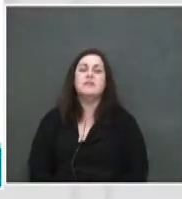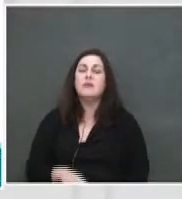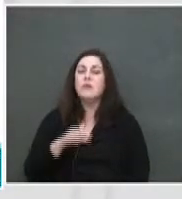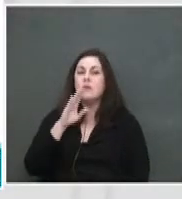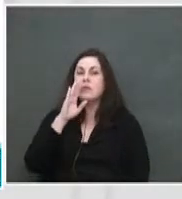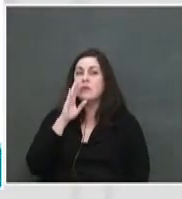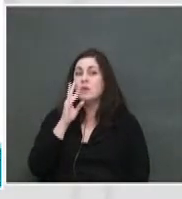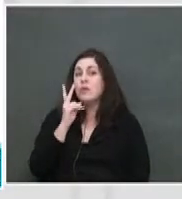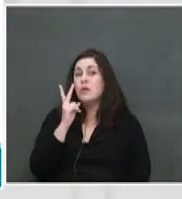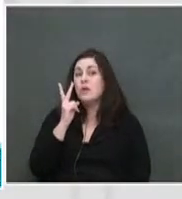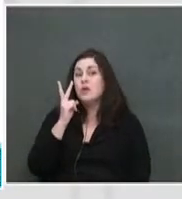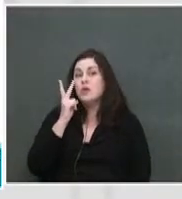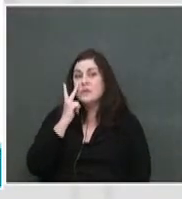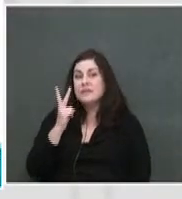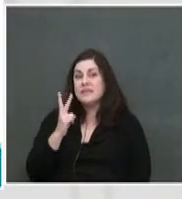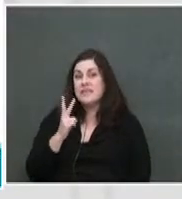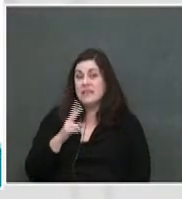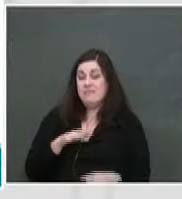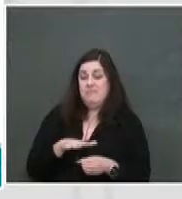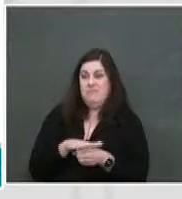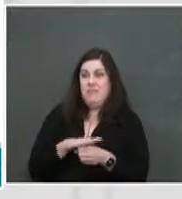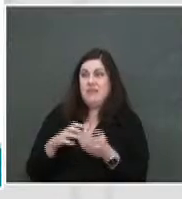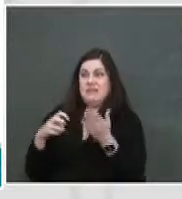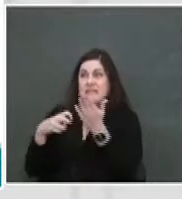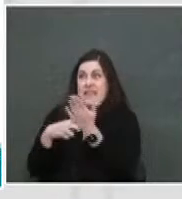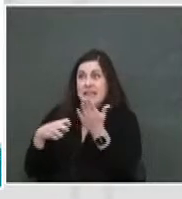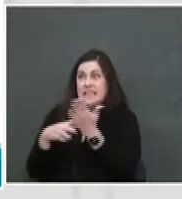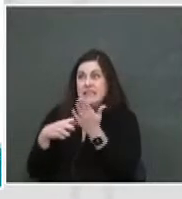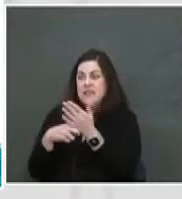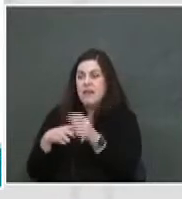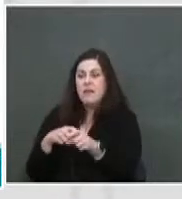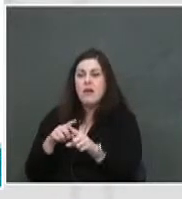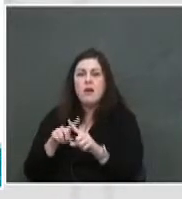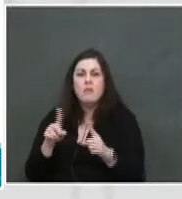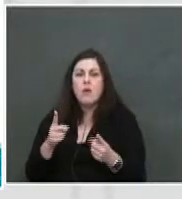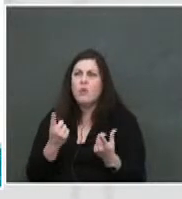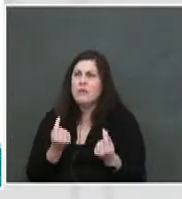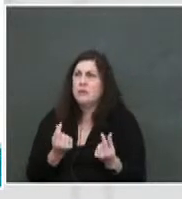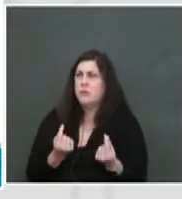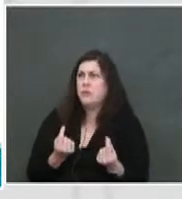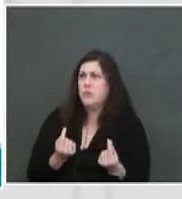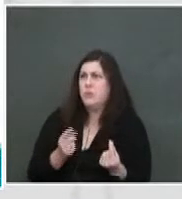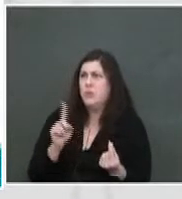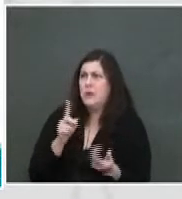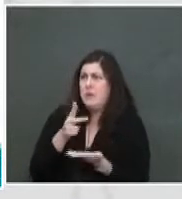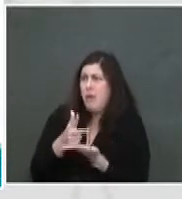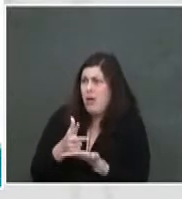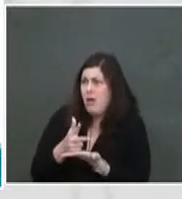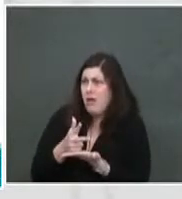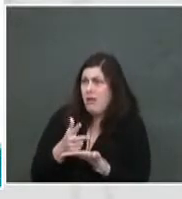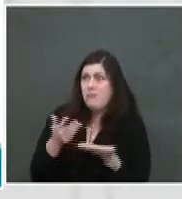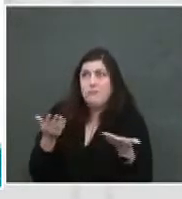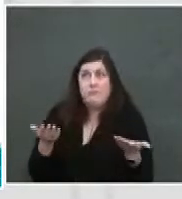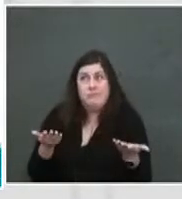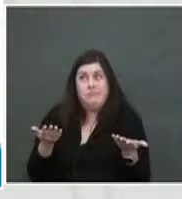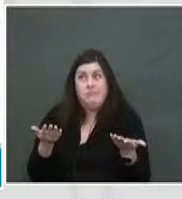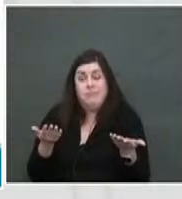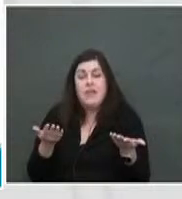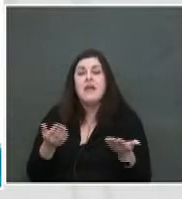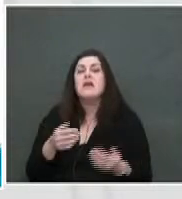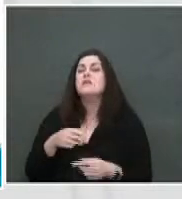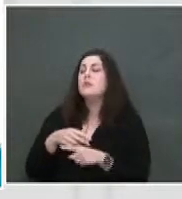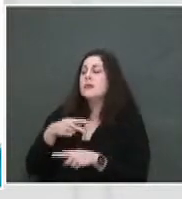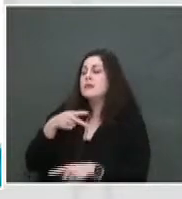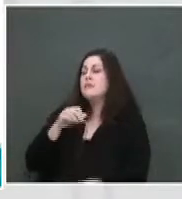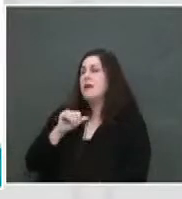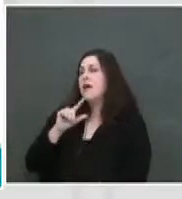you're seeing a lot of citations on one part, but there's not a lot of parking options. And so, as Councilman Pelaez was saying, I